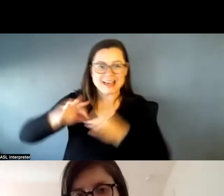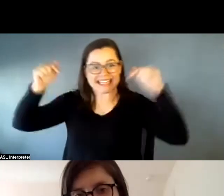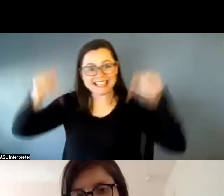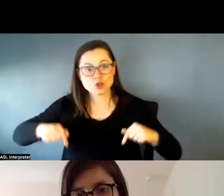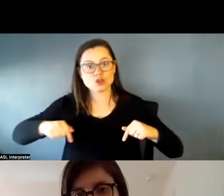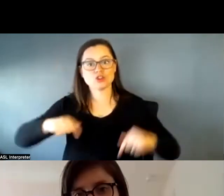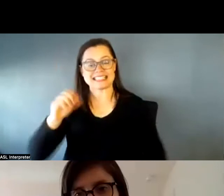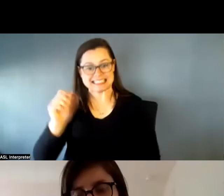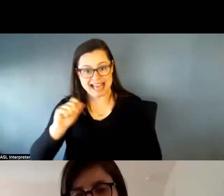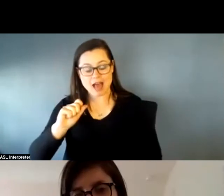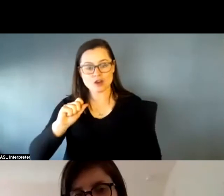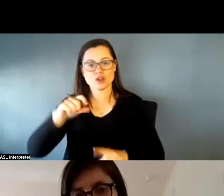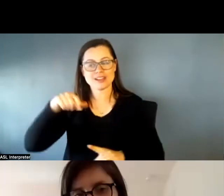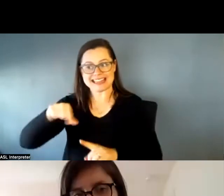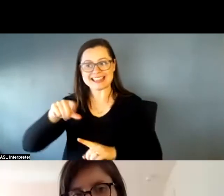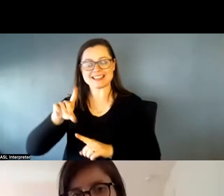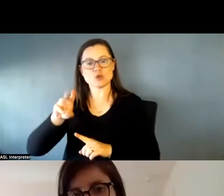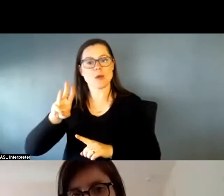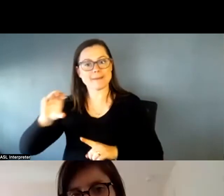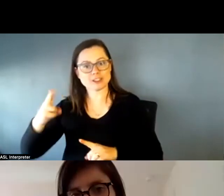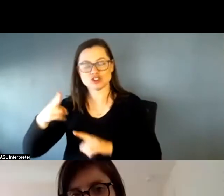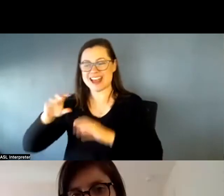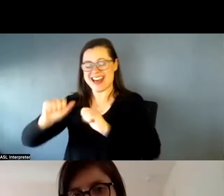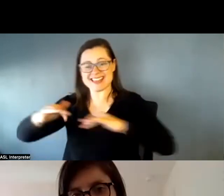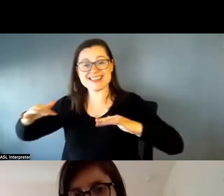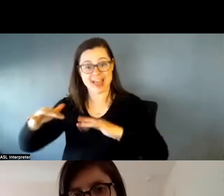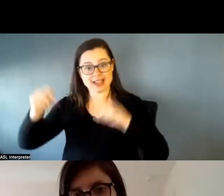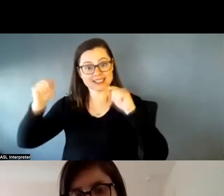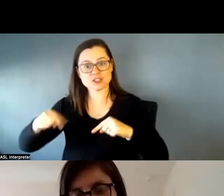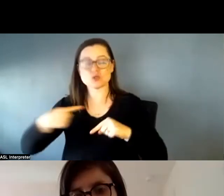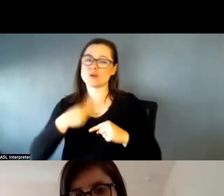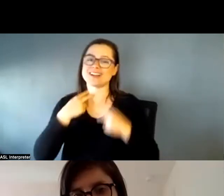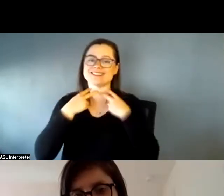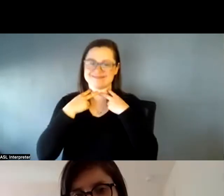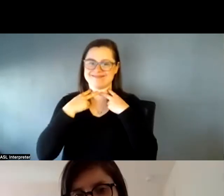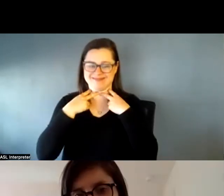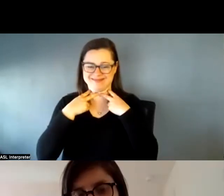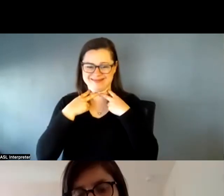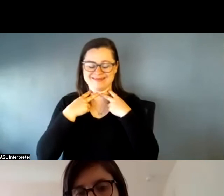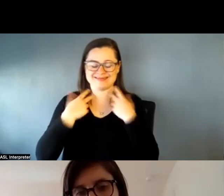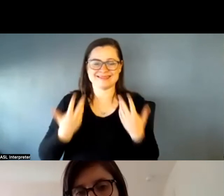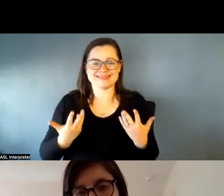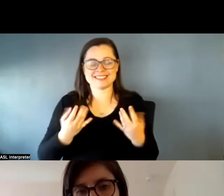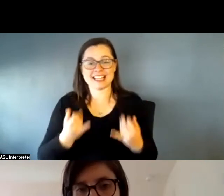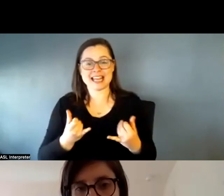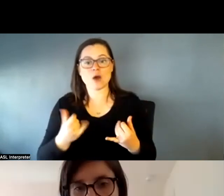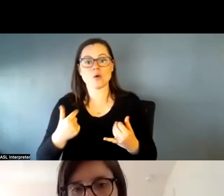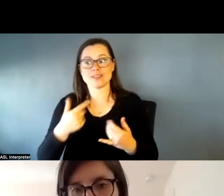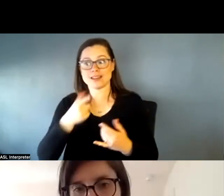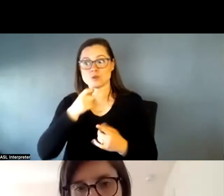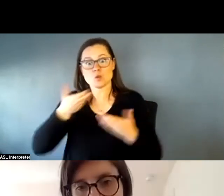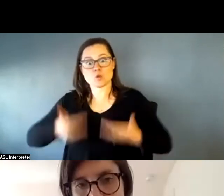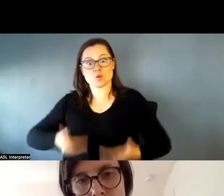place. And so we're kind of stuck in that regard. And that's who we are as a people, culturally, with regard